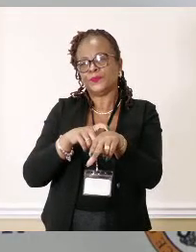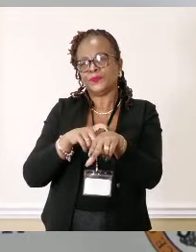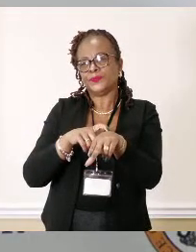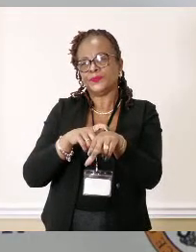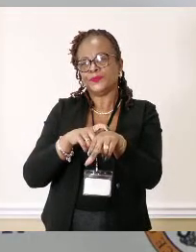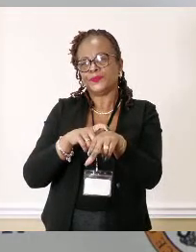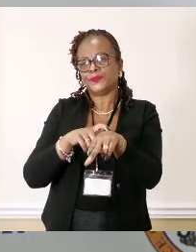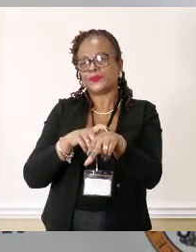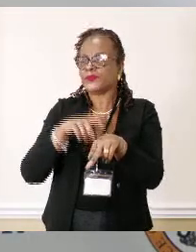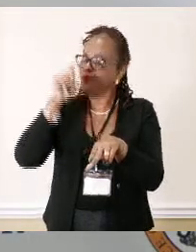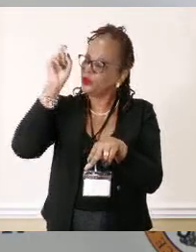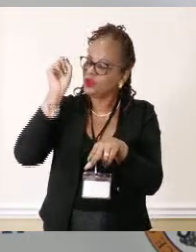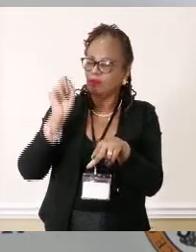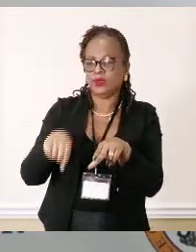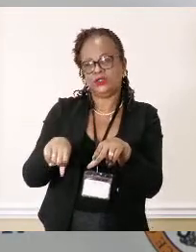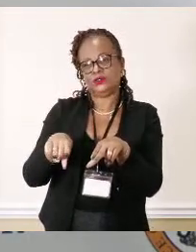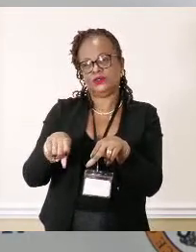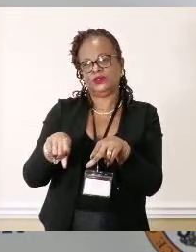We must